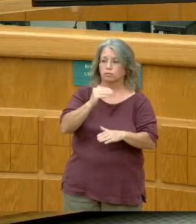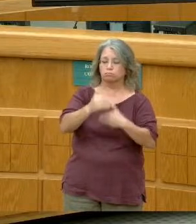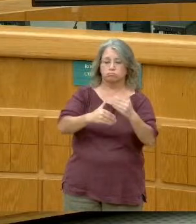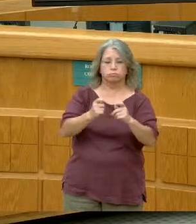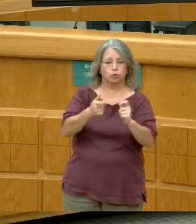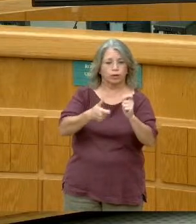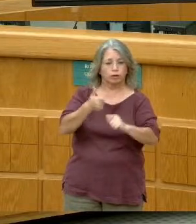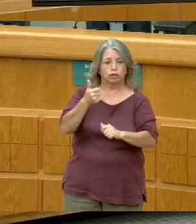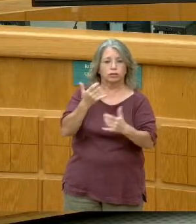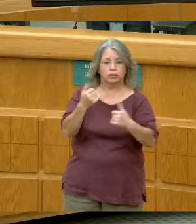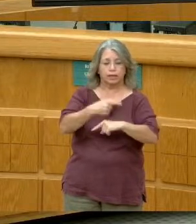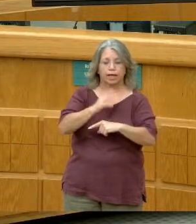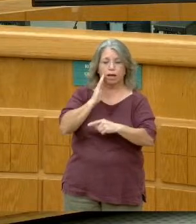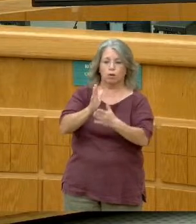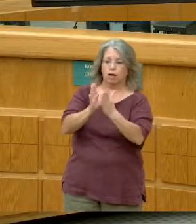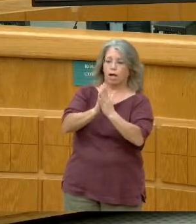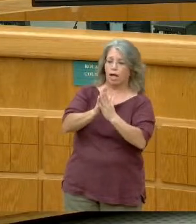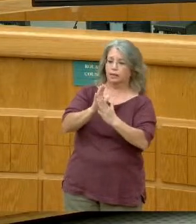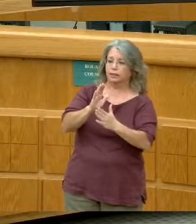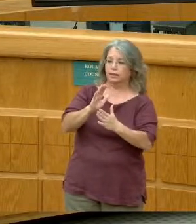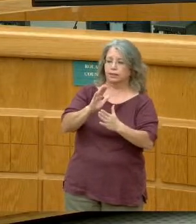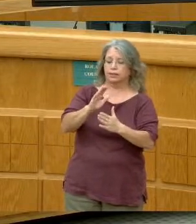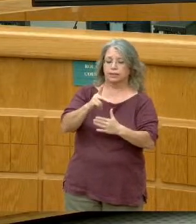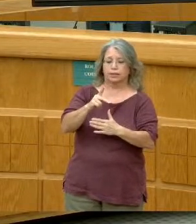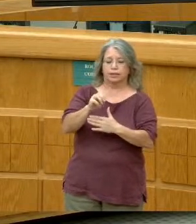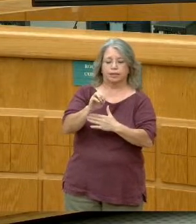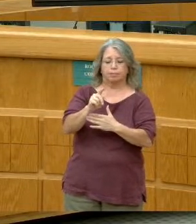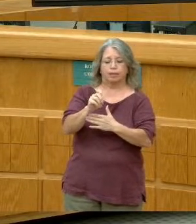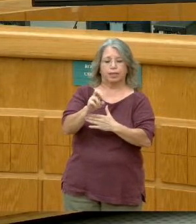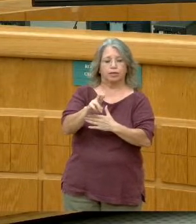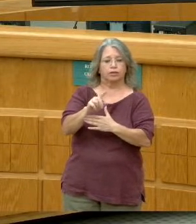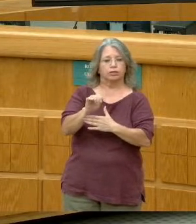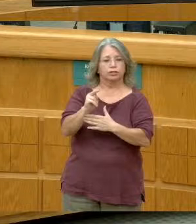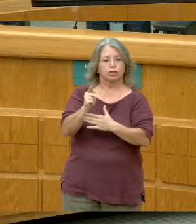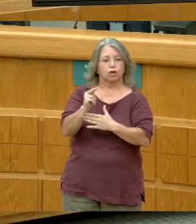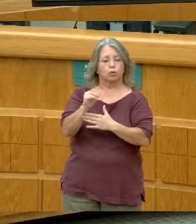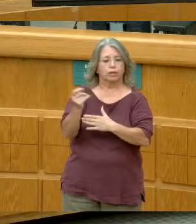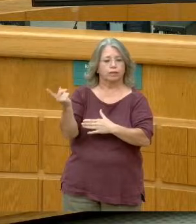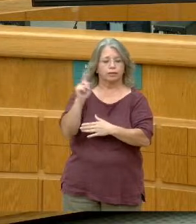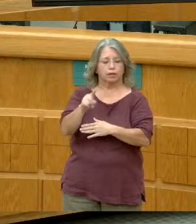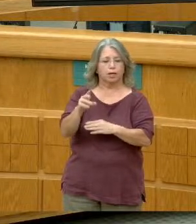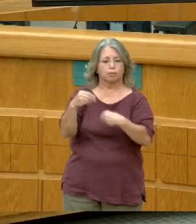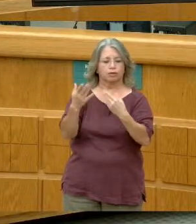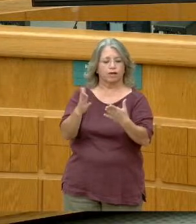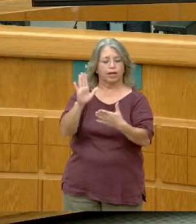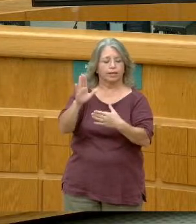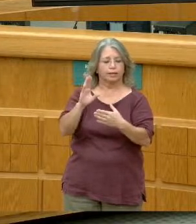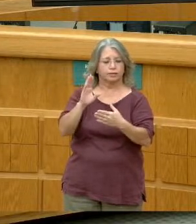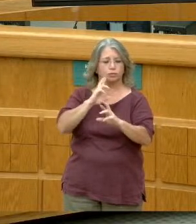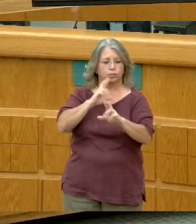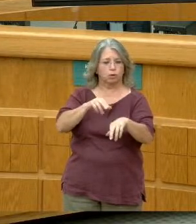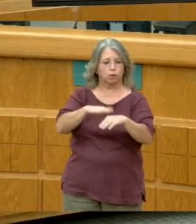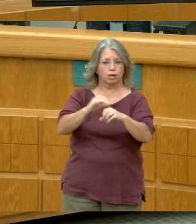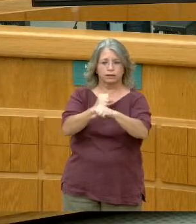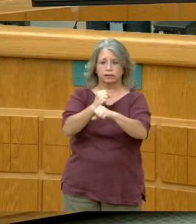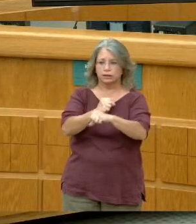up and give his report on the statistics of how we're doing. And then